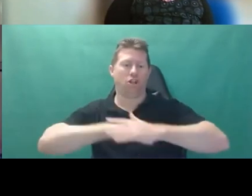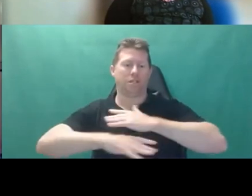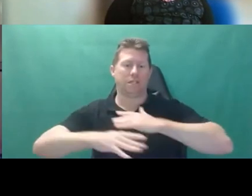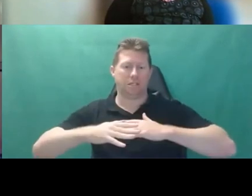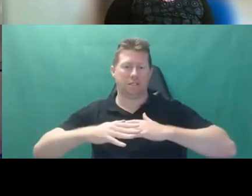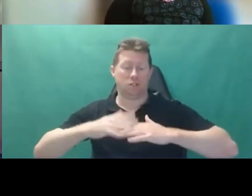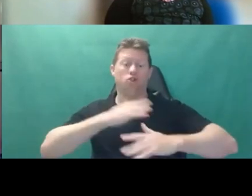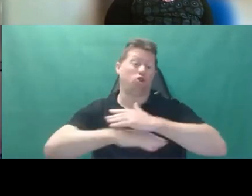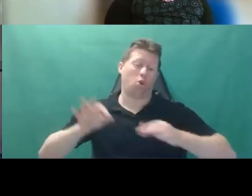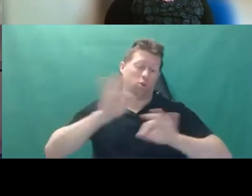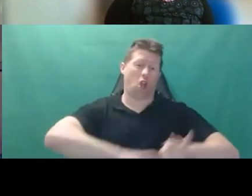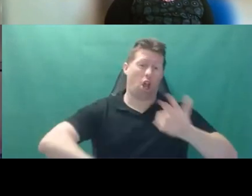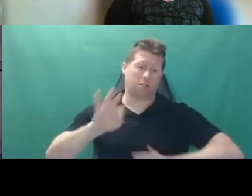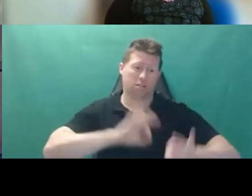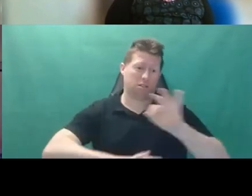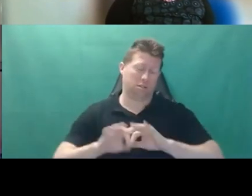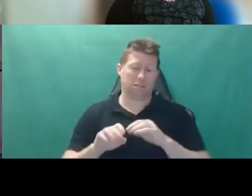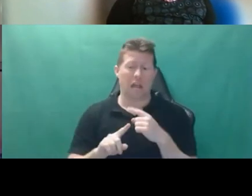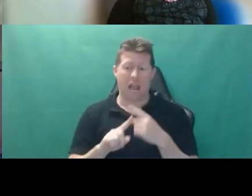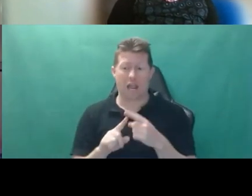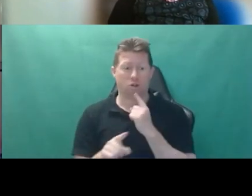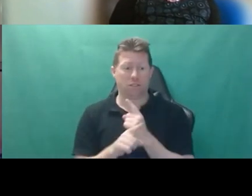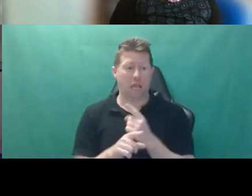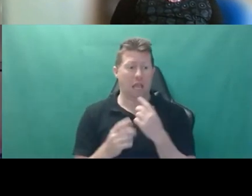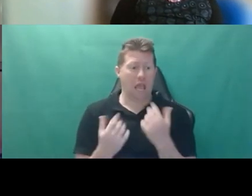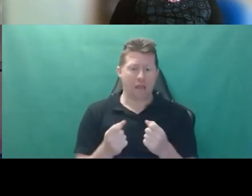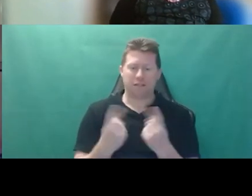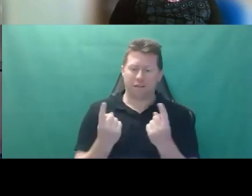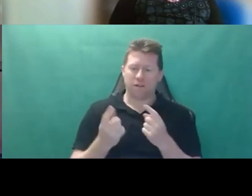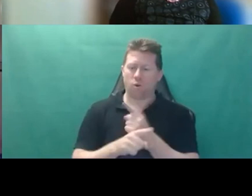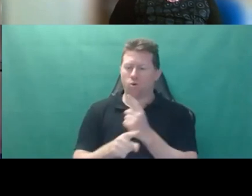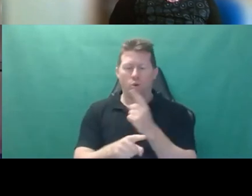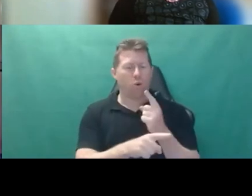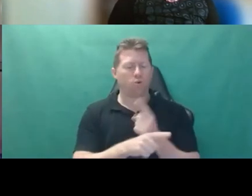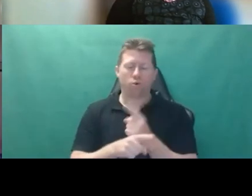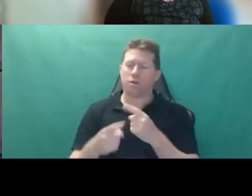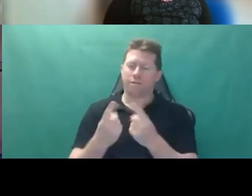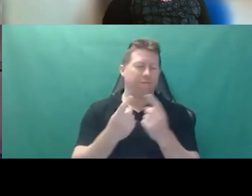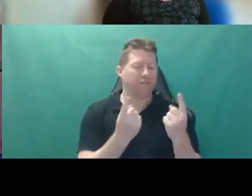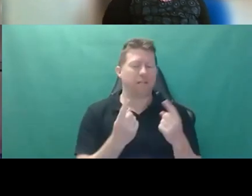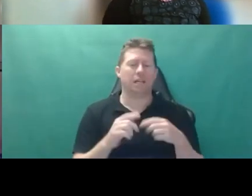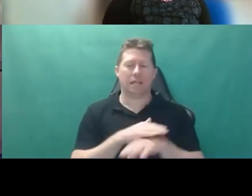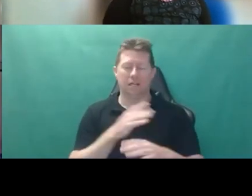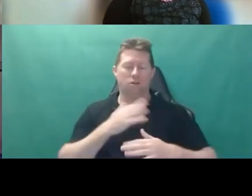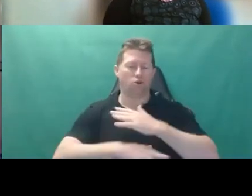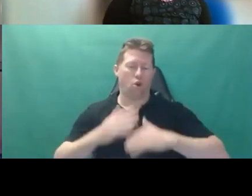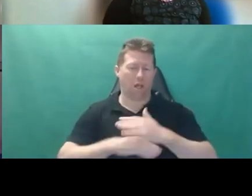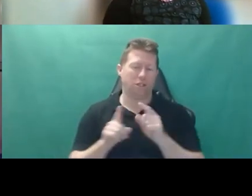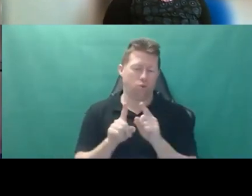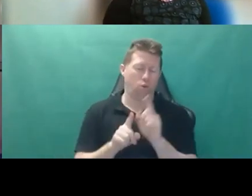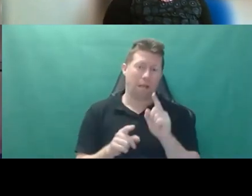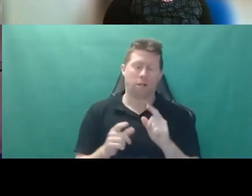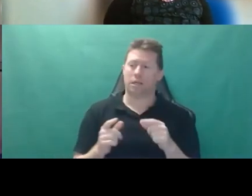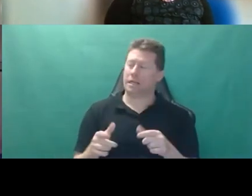more generally. And that's not to say that there are, you know, pathologizing discourses and practices within sociology, but sociology provides